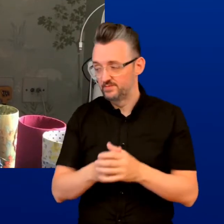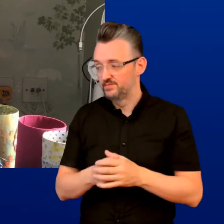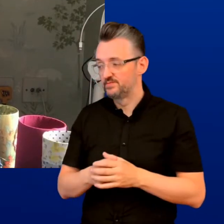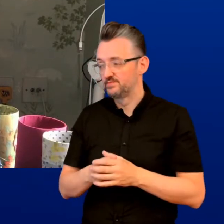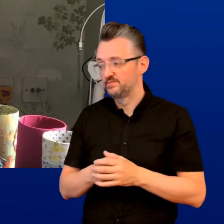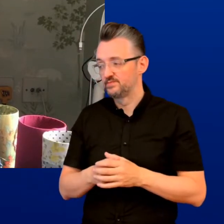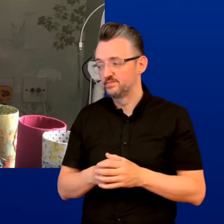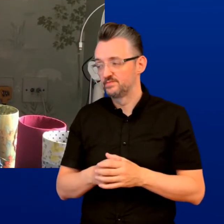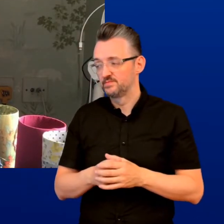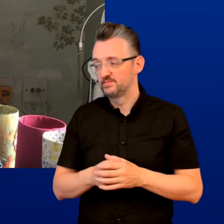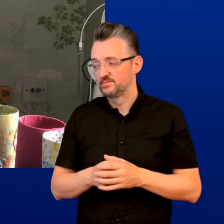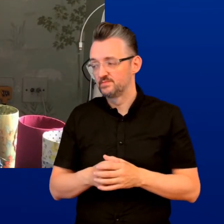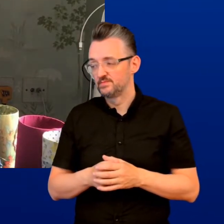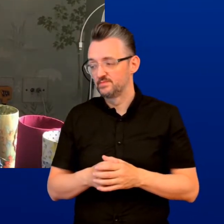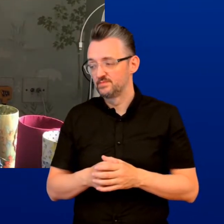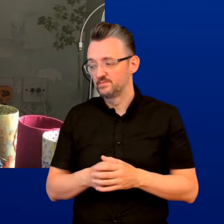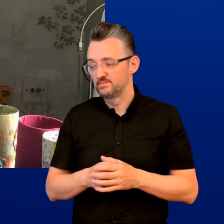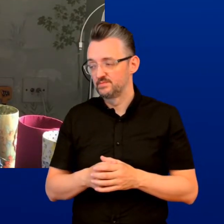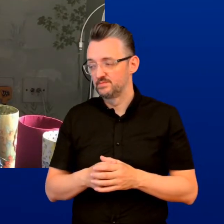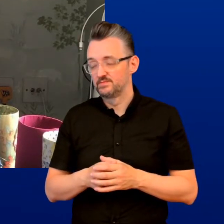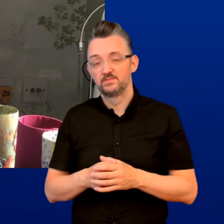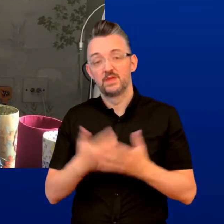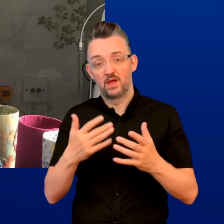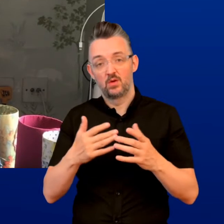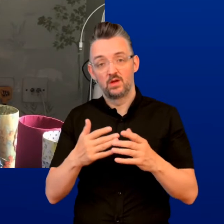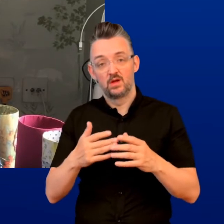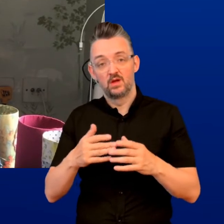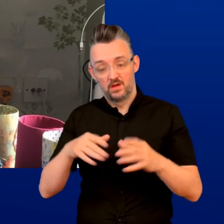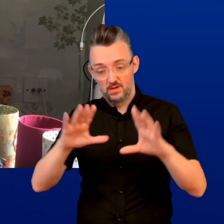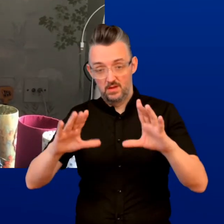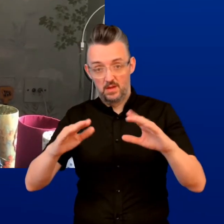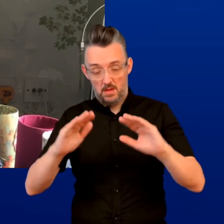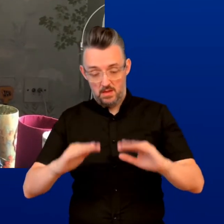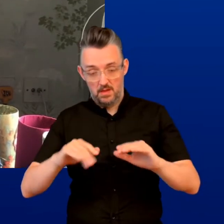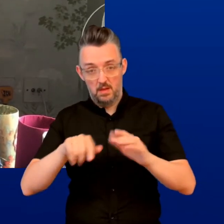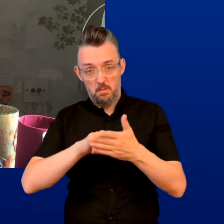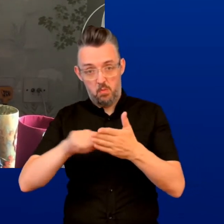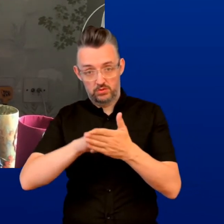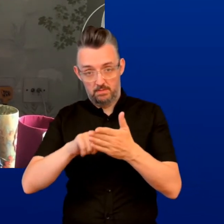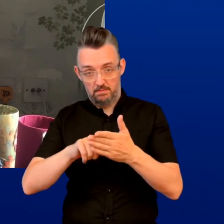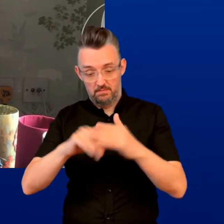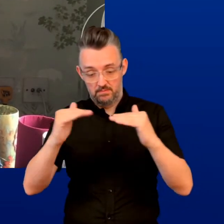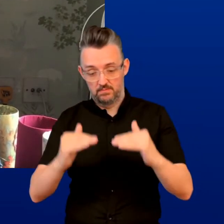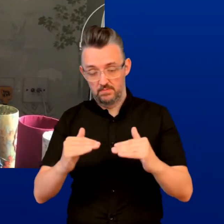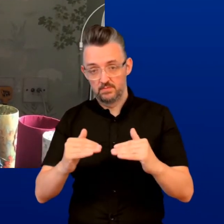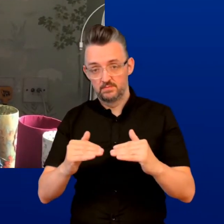And as I said before, you do the bottom first.